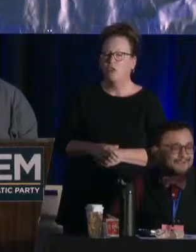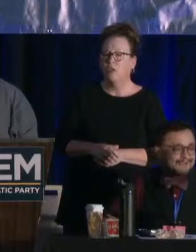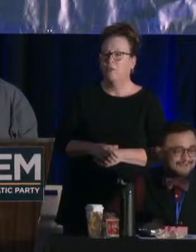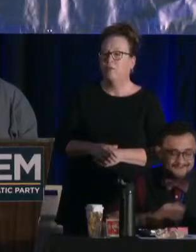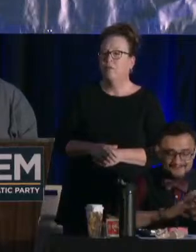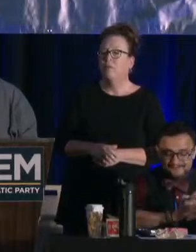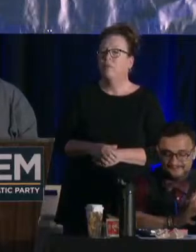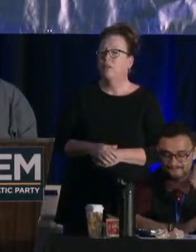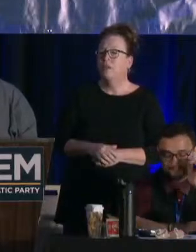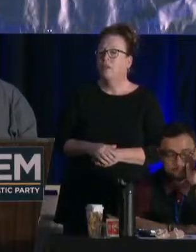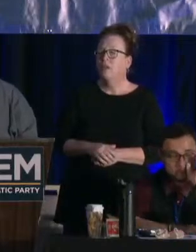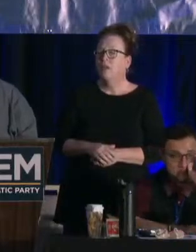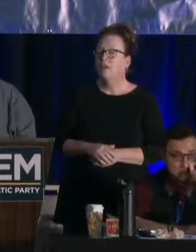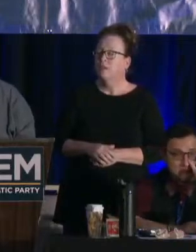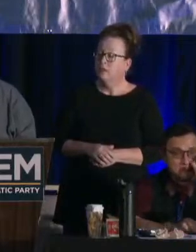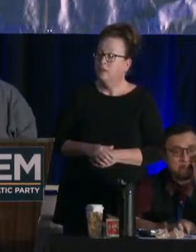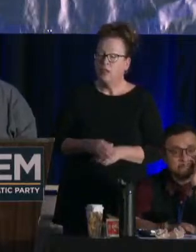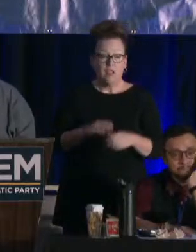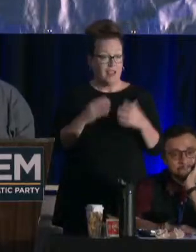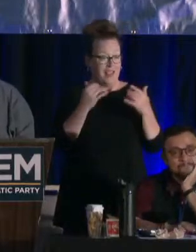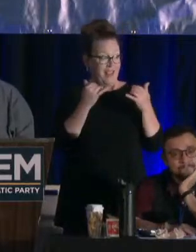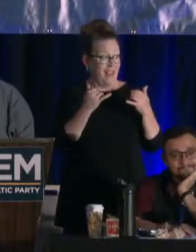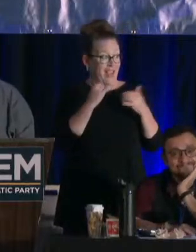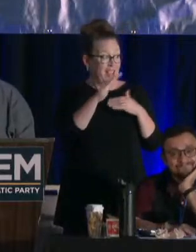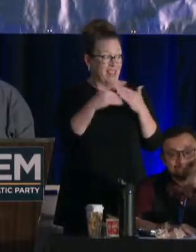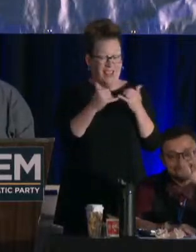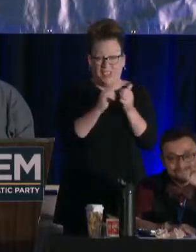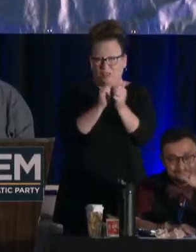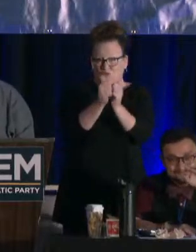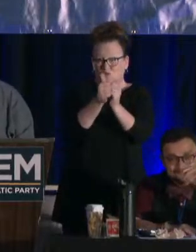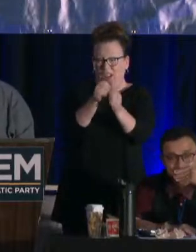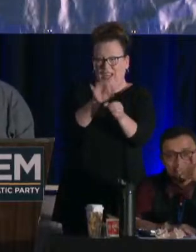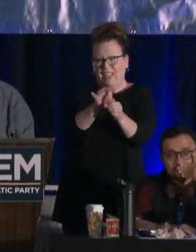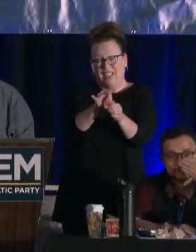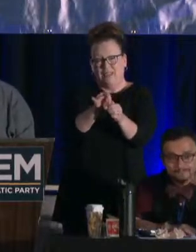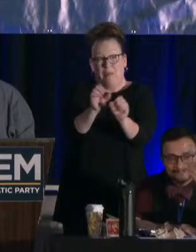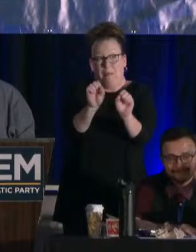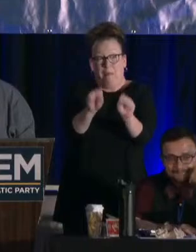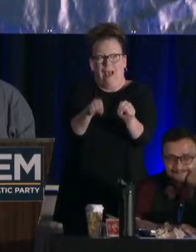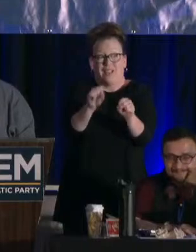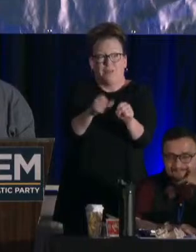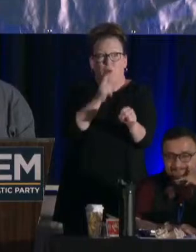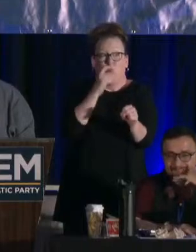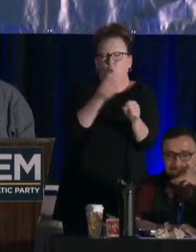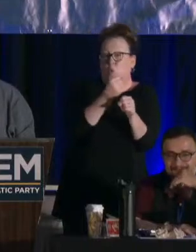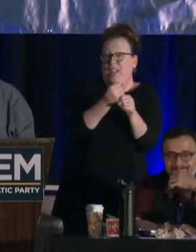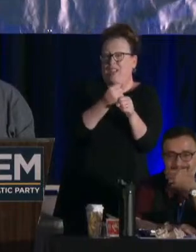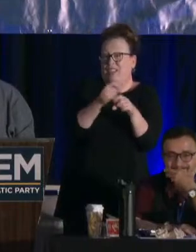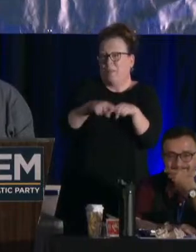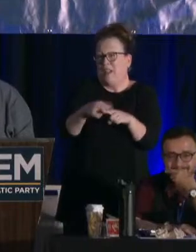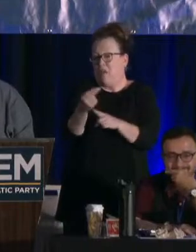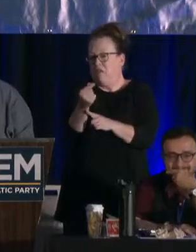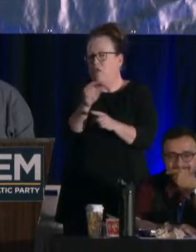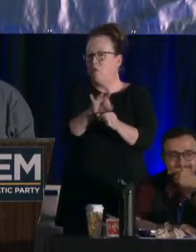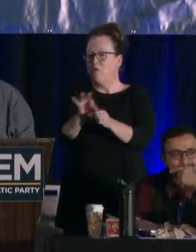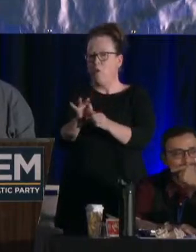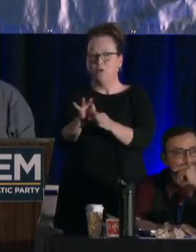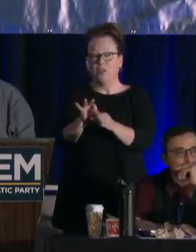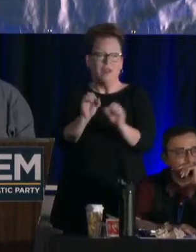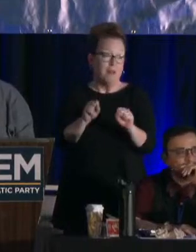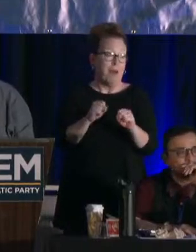And in the fall, these races may very well be decided by just a handful of votes per precinct in communities across